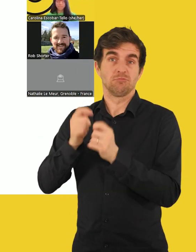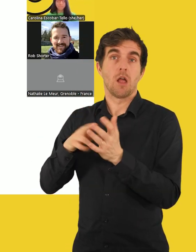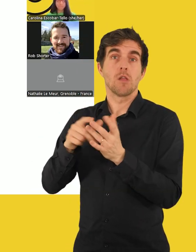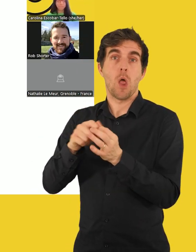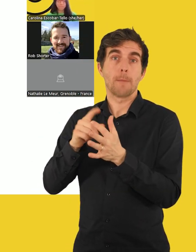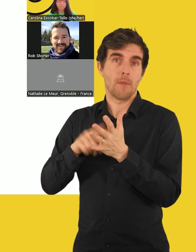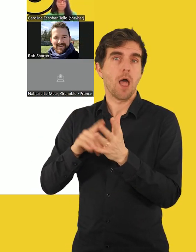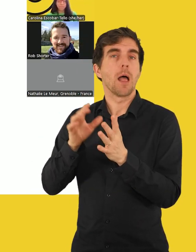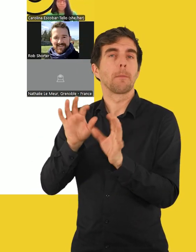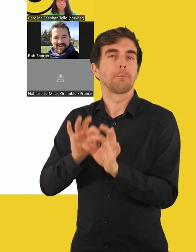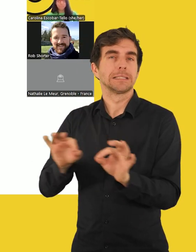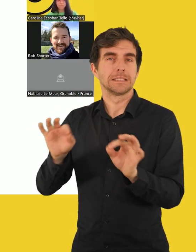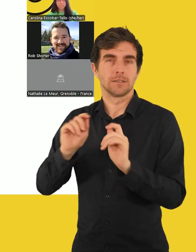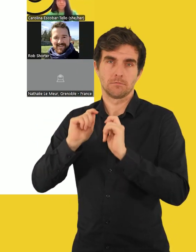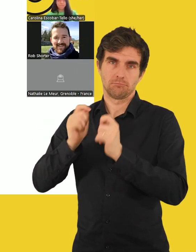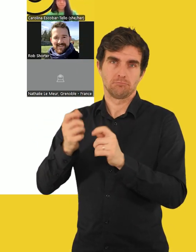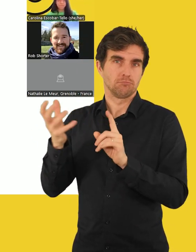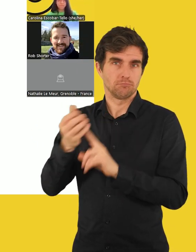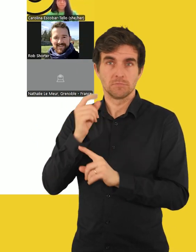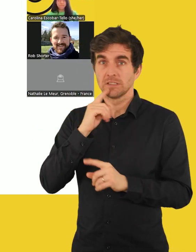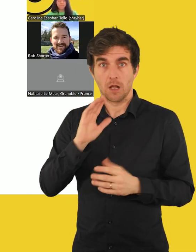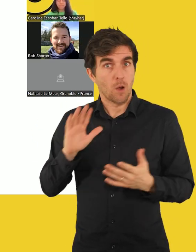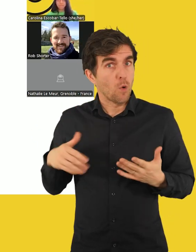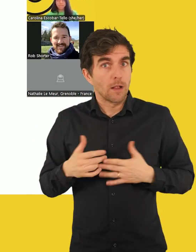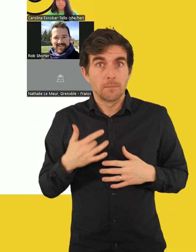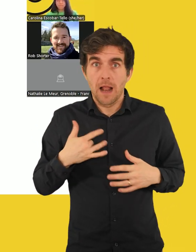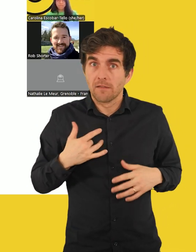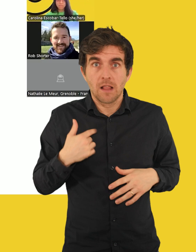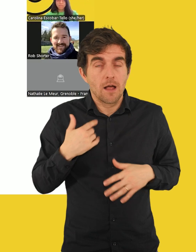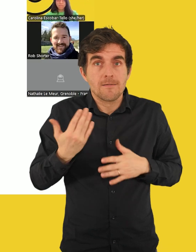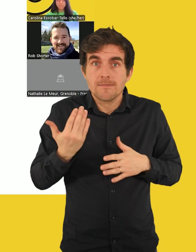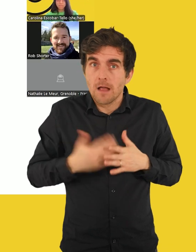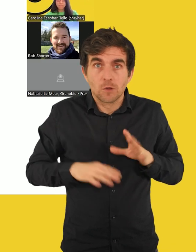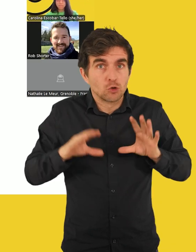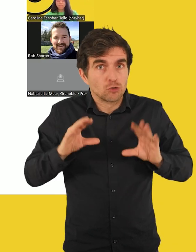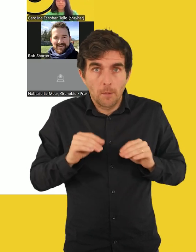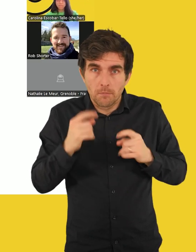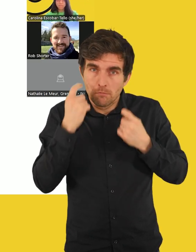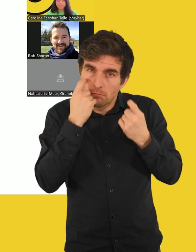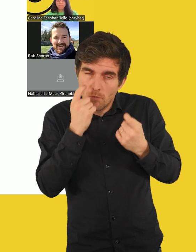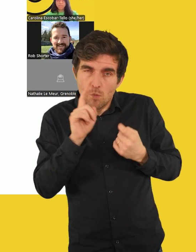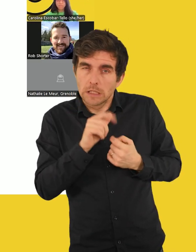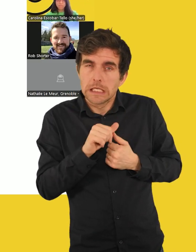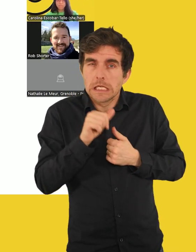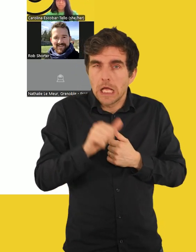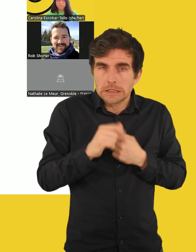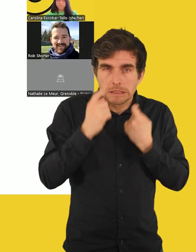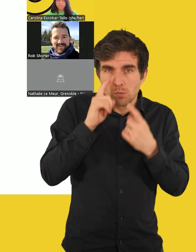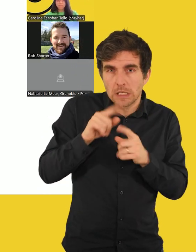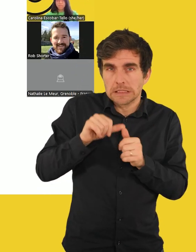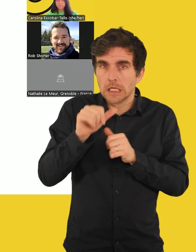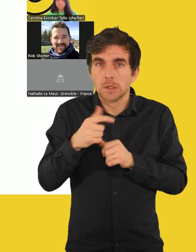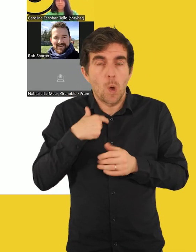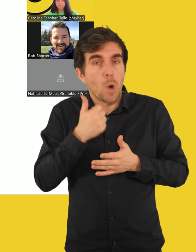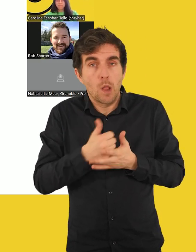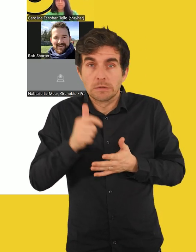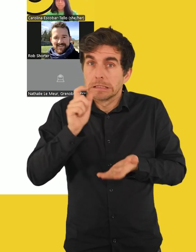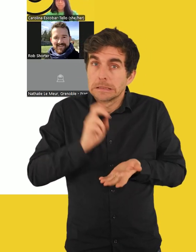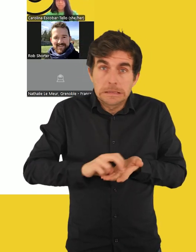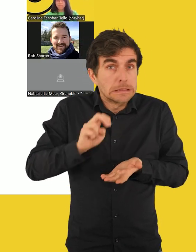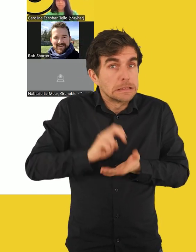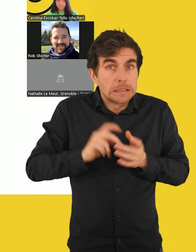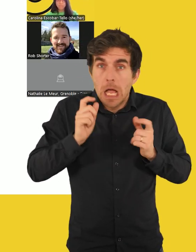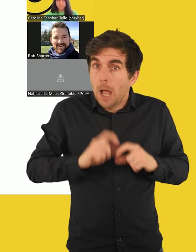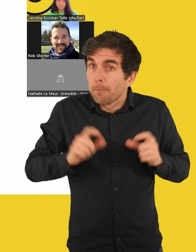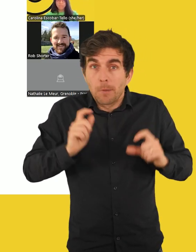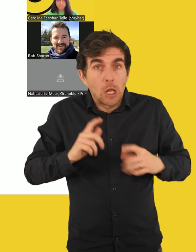also she was a Nobel Peace Prize winner. Throughout my life, she said, I have never stopped to strategize about my next steps. I